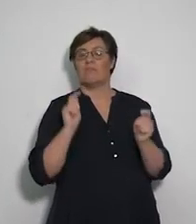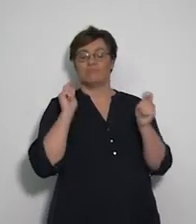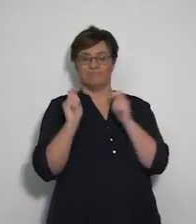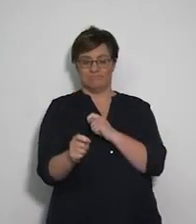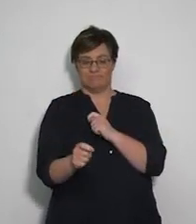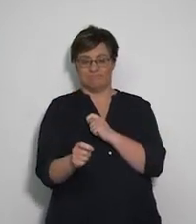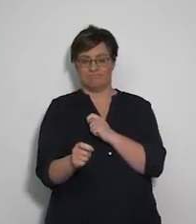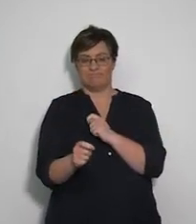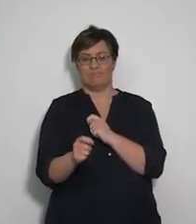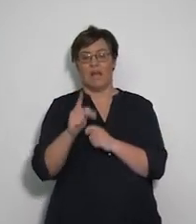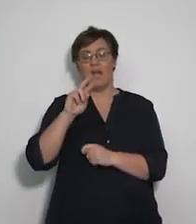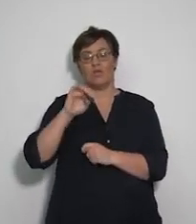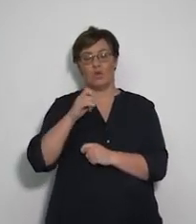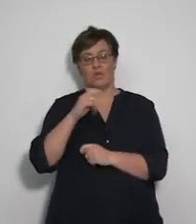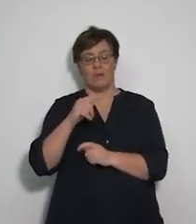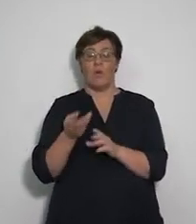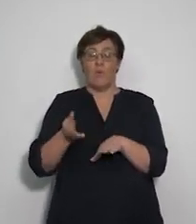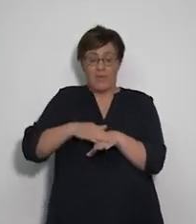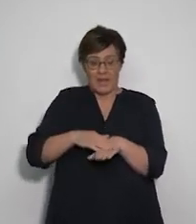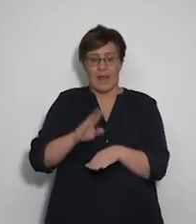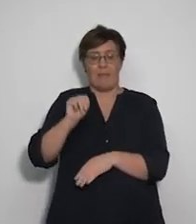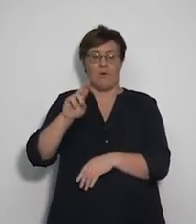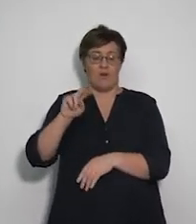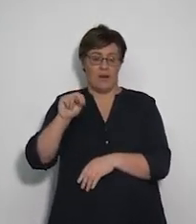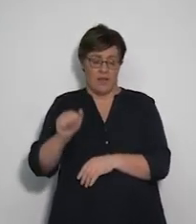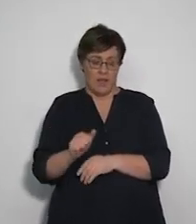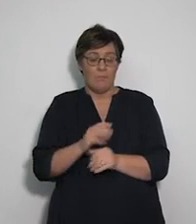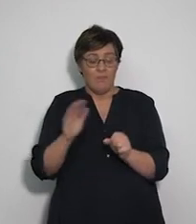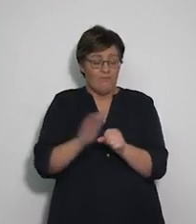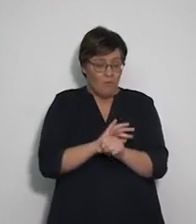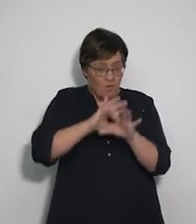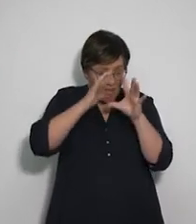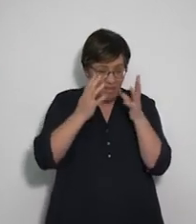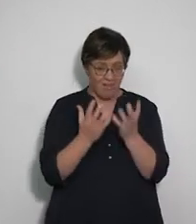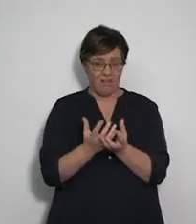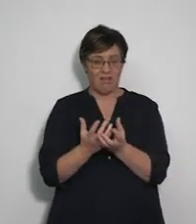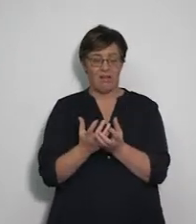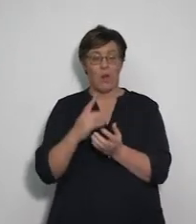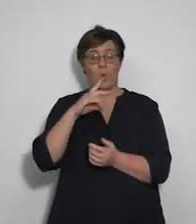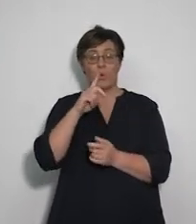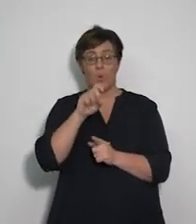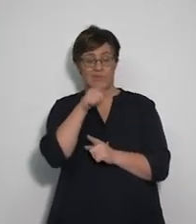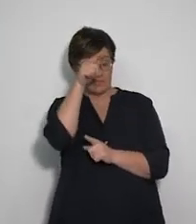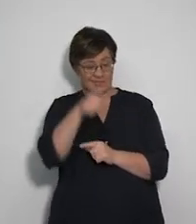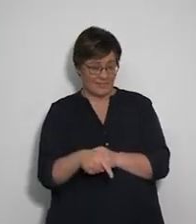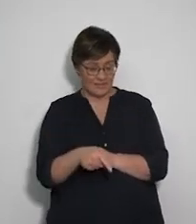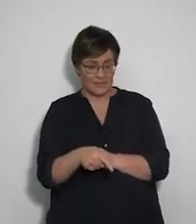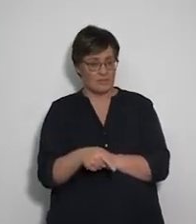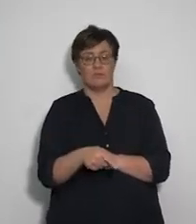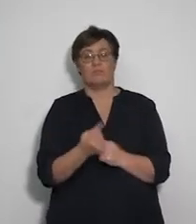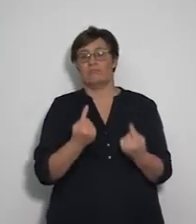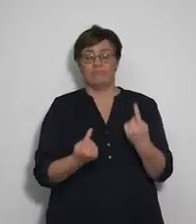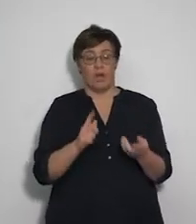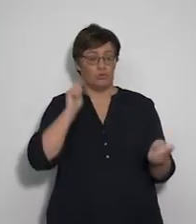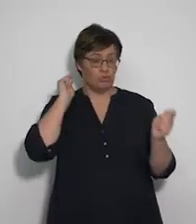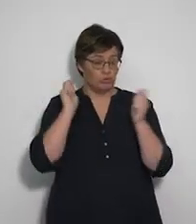altered nucleotide on the mRNA. And this means that this entire codon has now